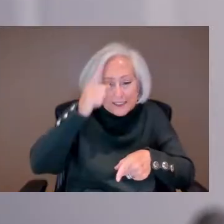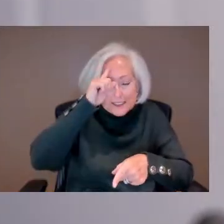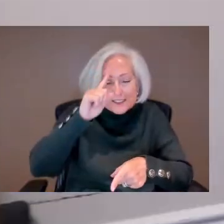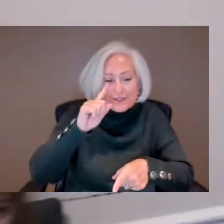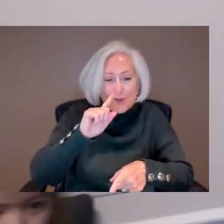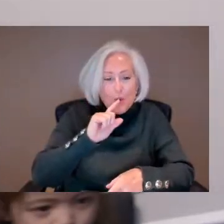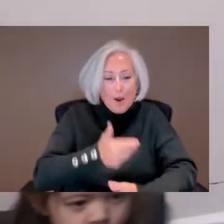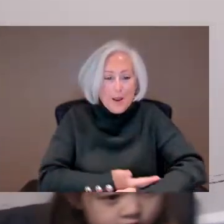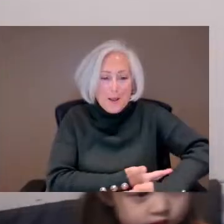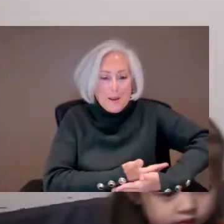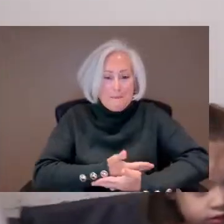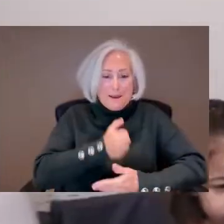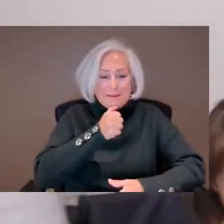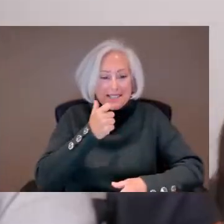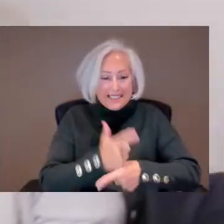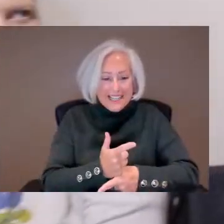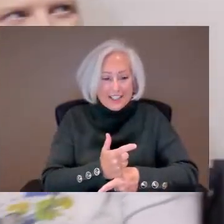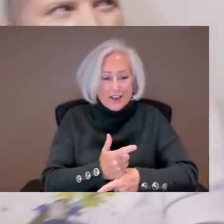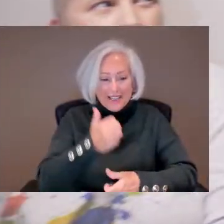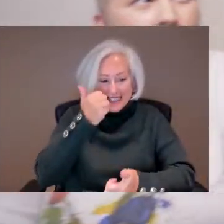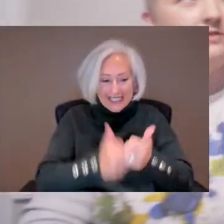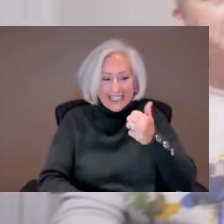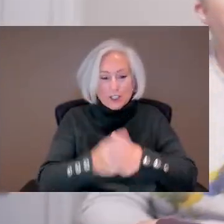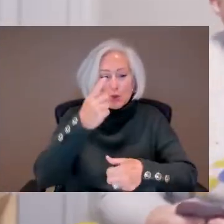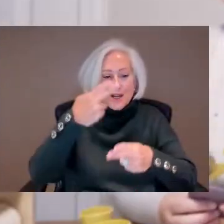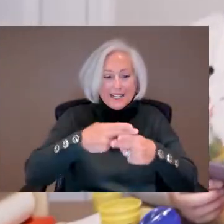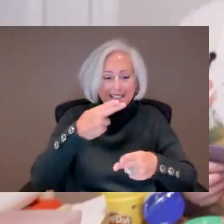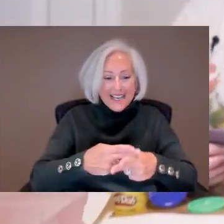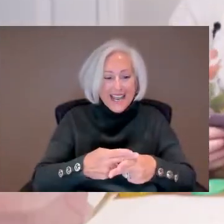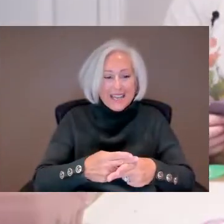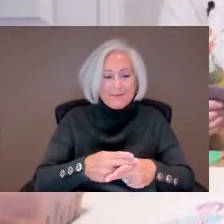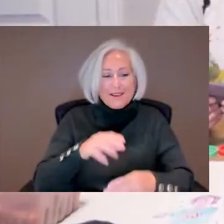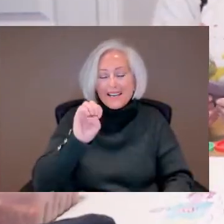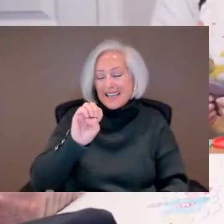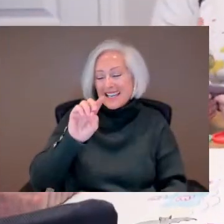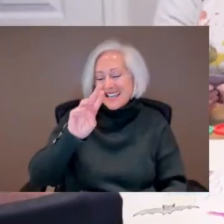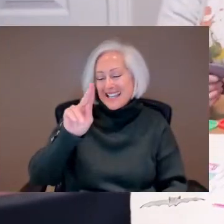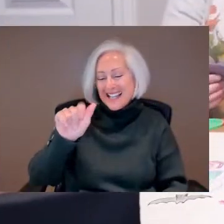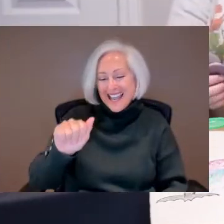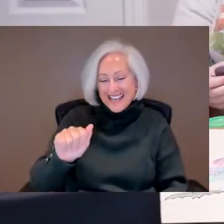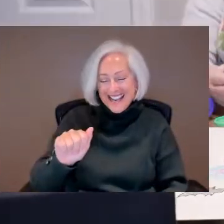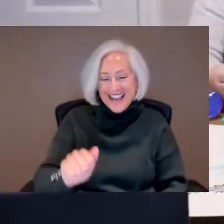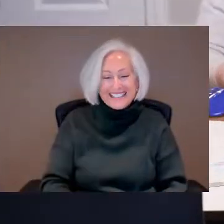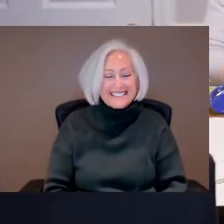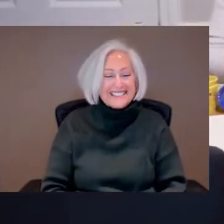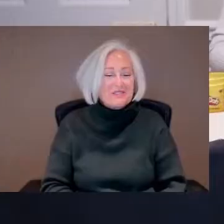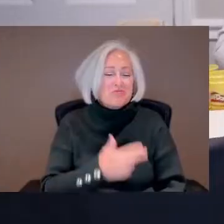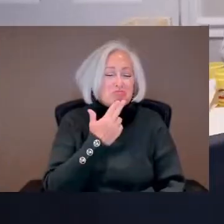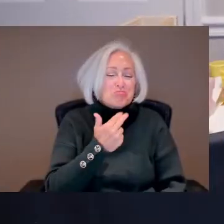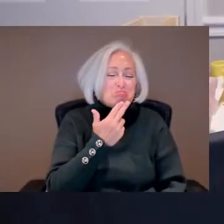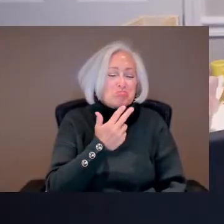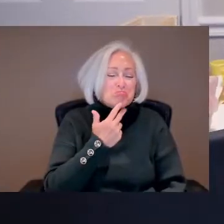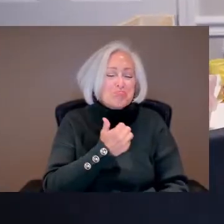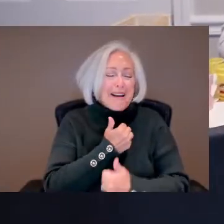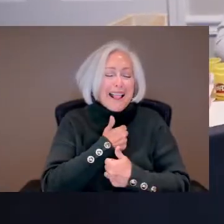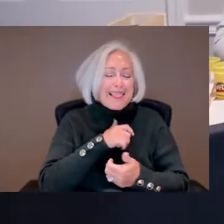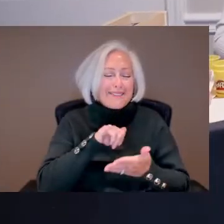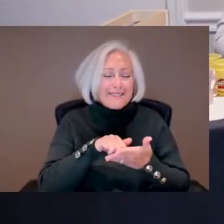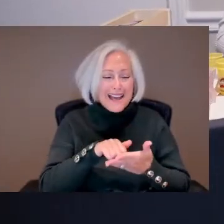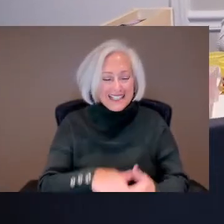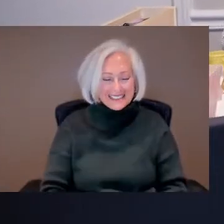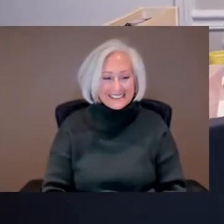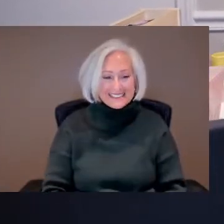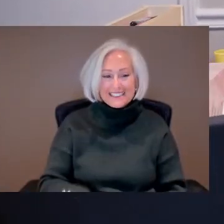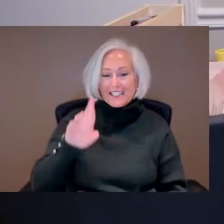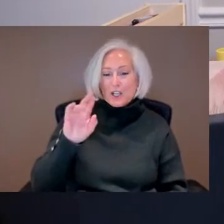all Baby Elena. Every single baby doll is Baby Elena. I love that. I love that. Reggie, we're